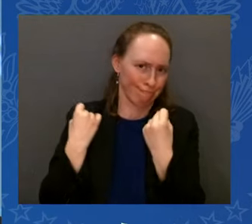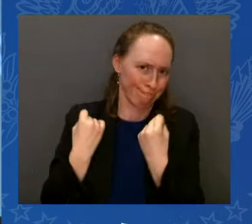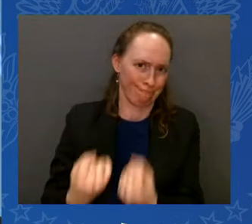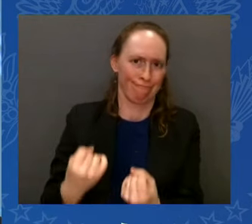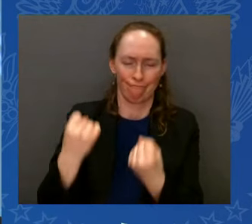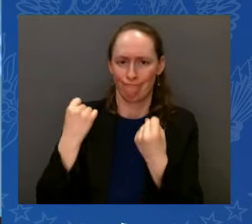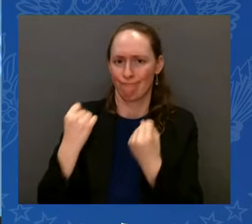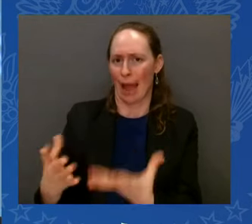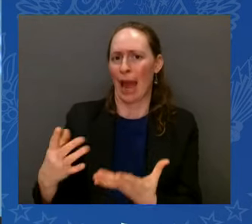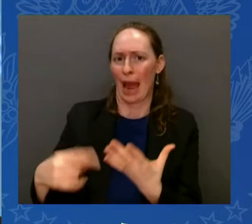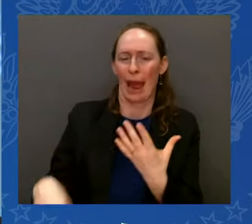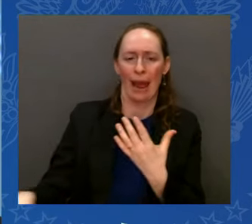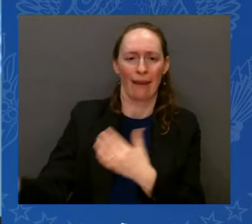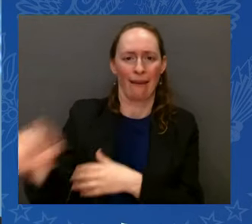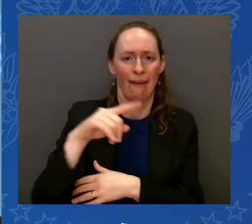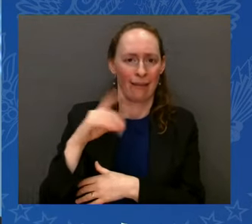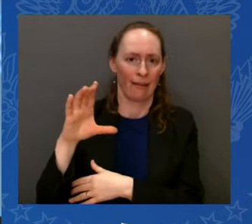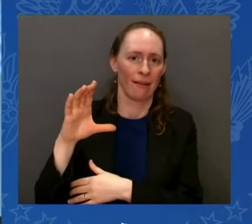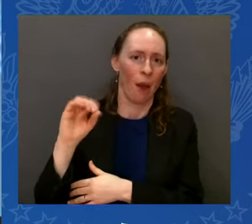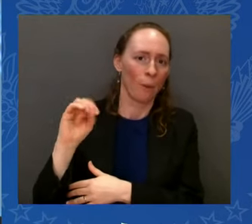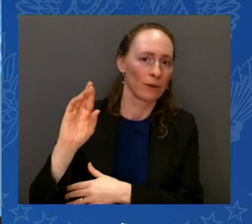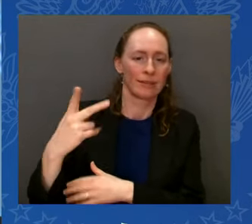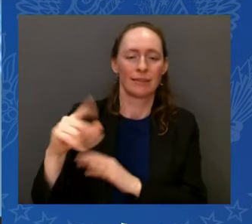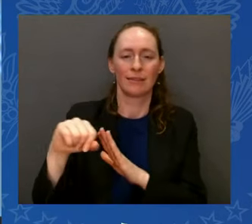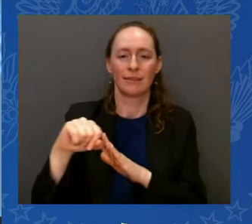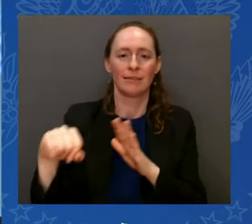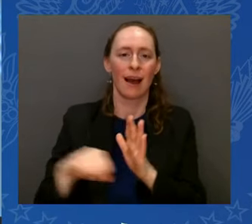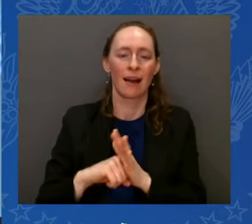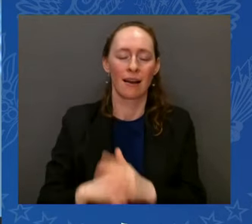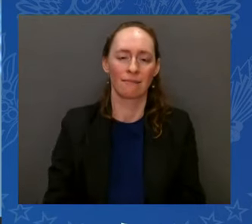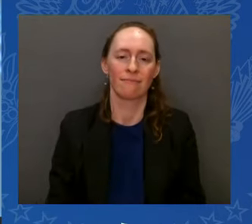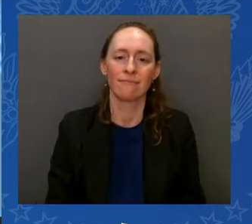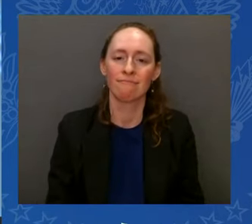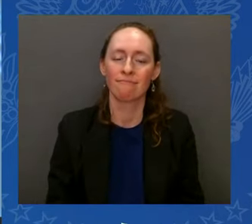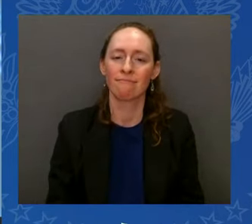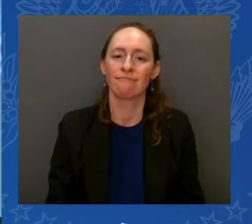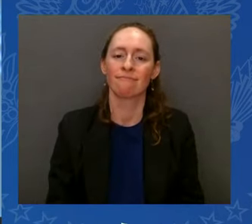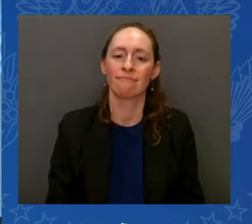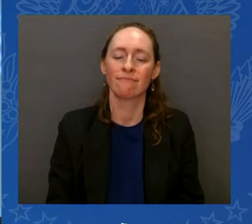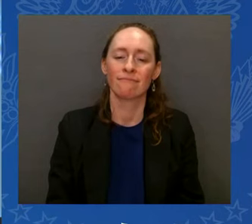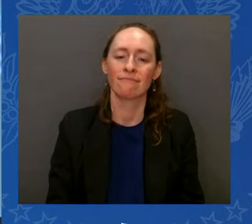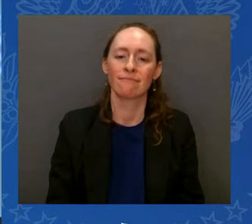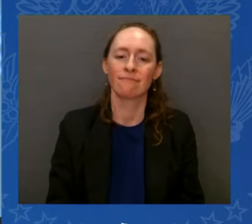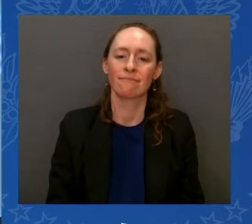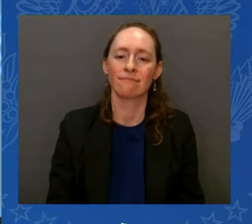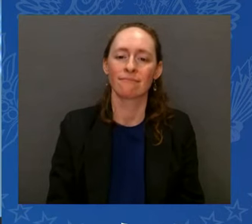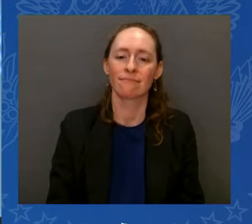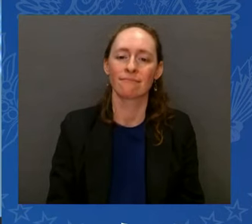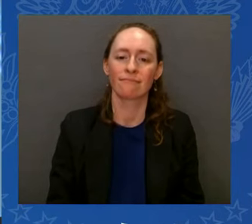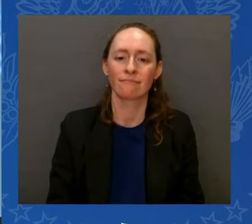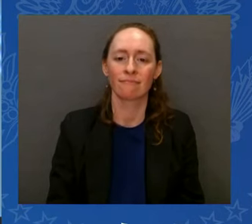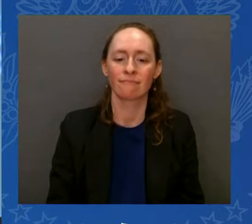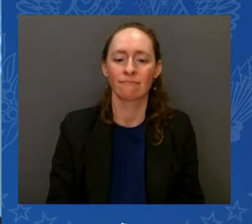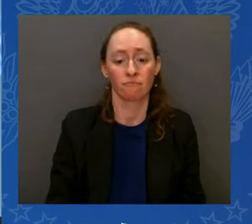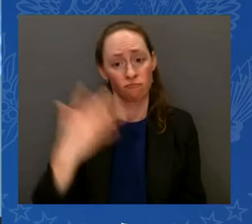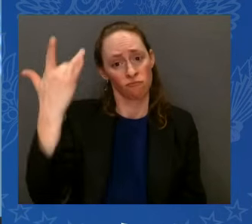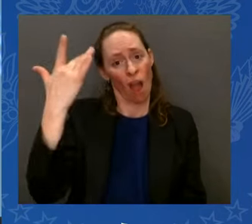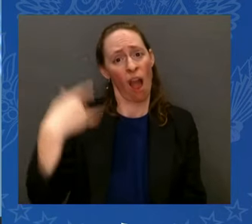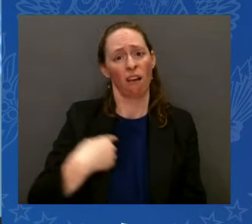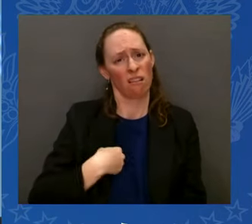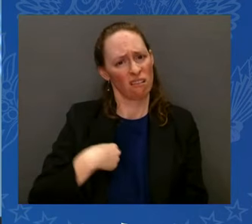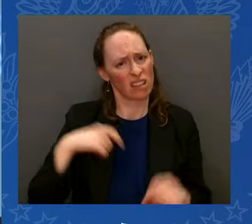idea, for example, one of the reasons I was able to cut the deficit as well as I was able to do and have these programs